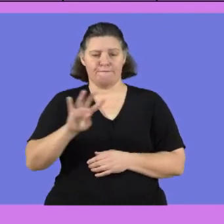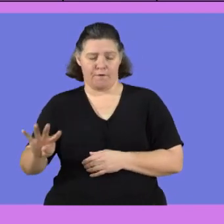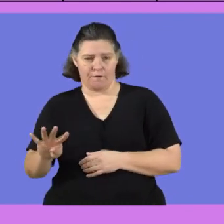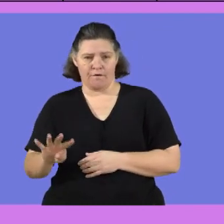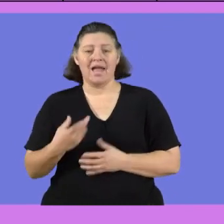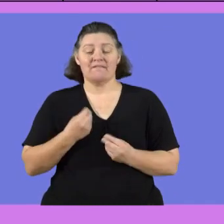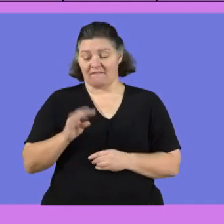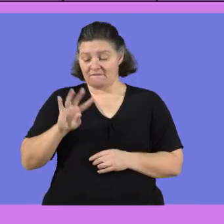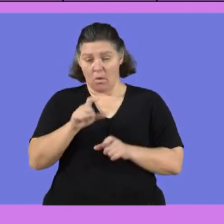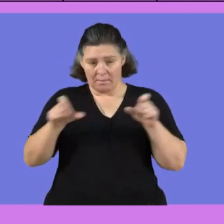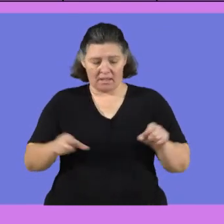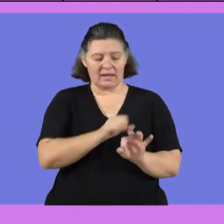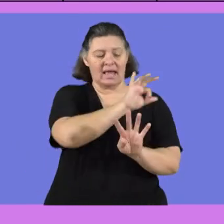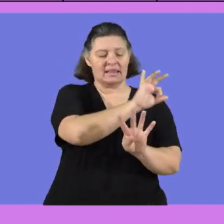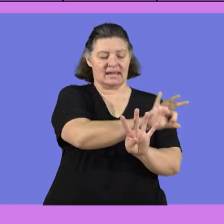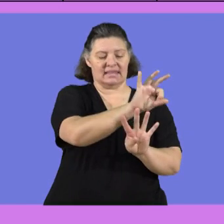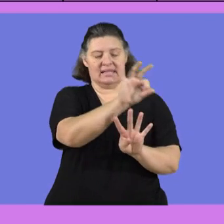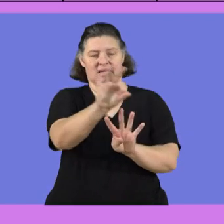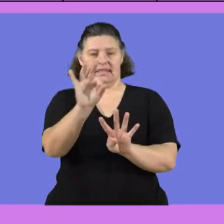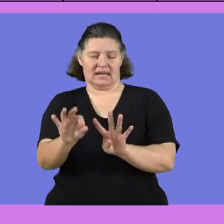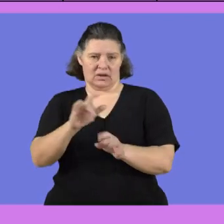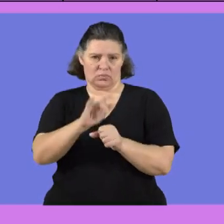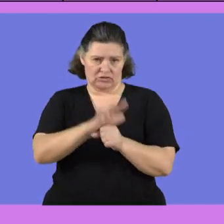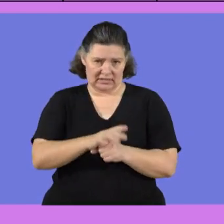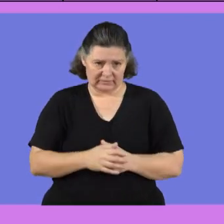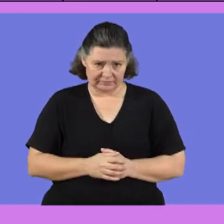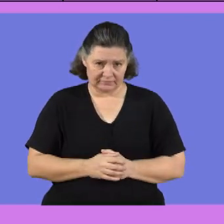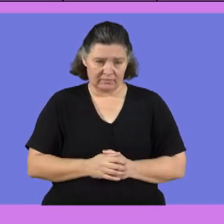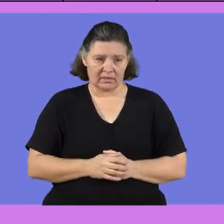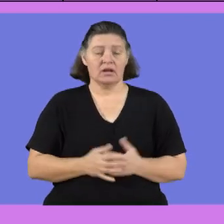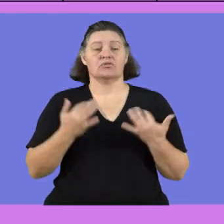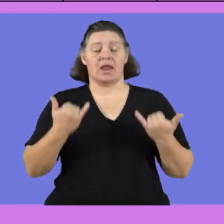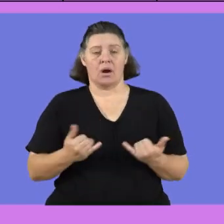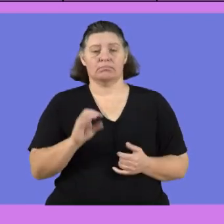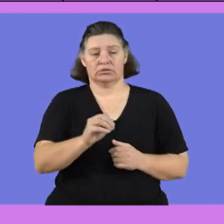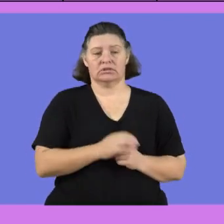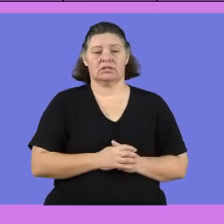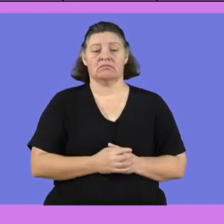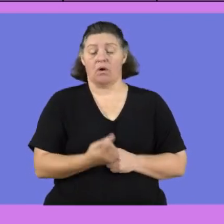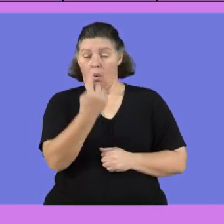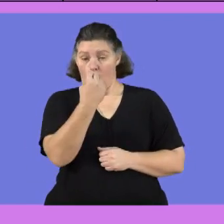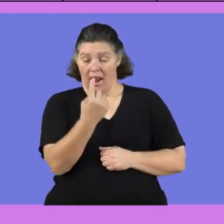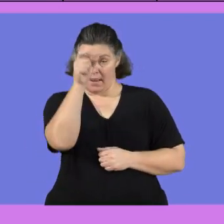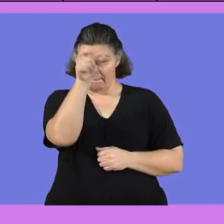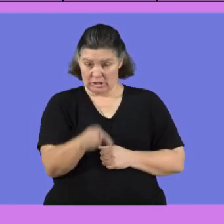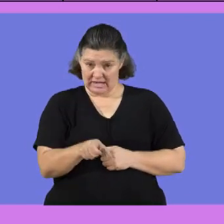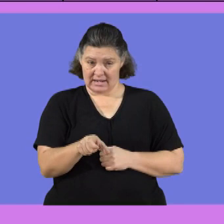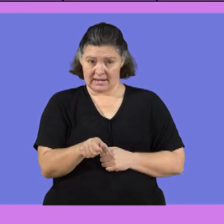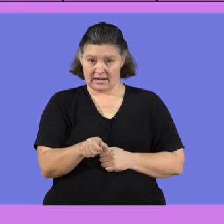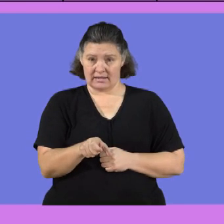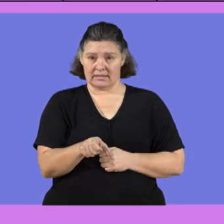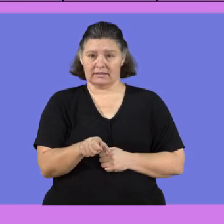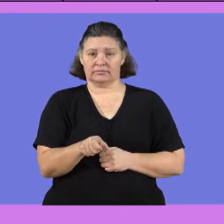get 4. And then if they are 4, each one of them will get 3. So let us go to the plotting. Number 1, we said make sure